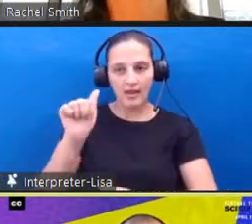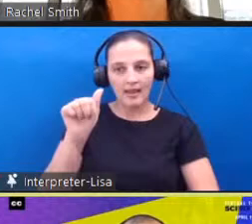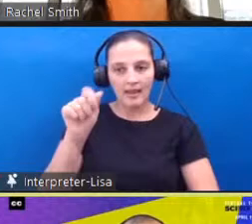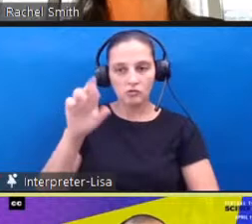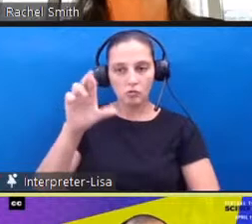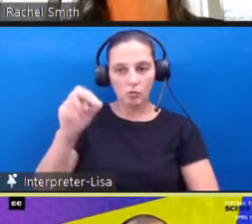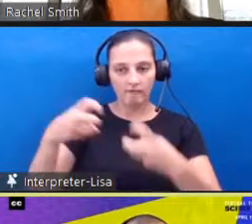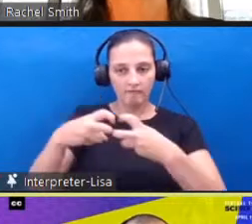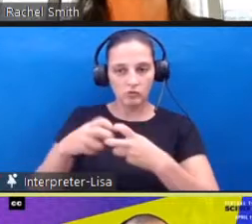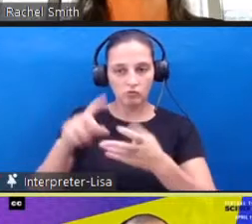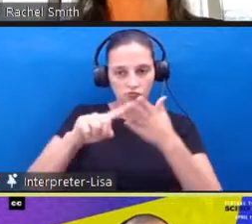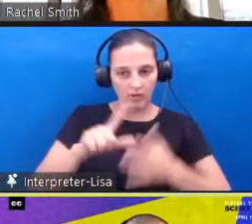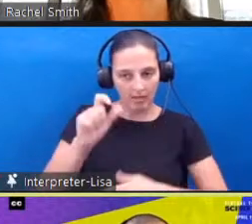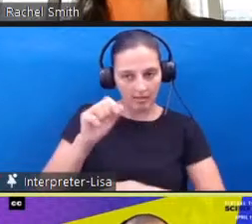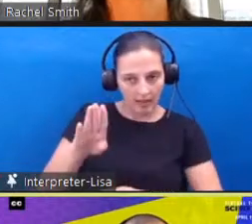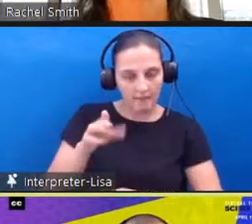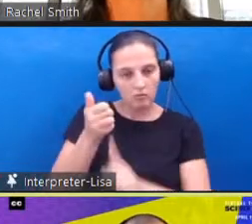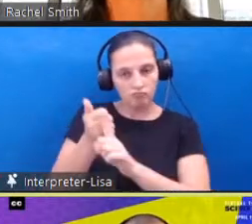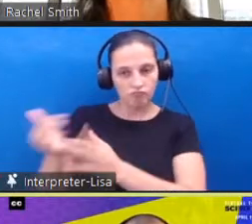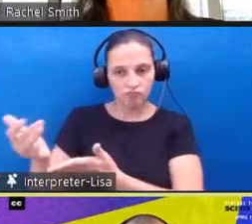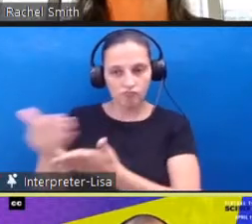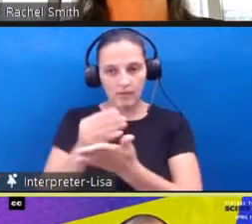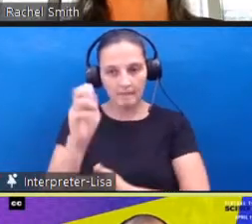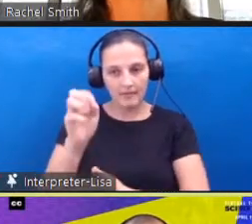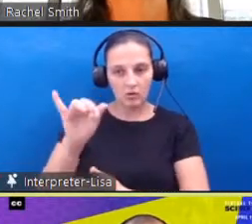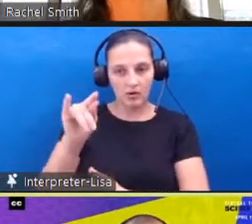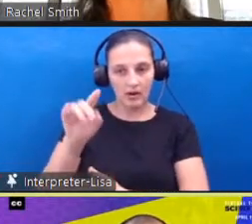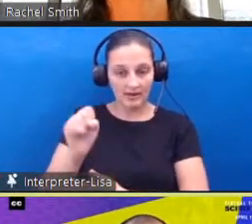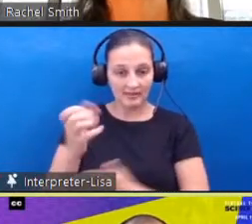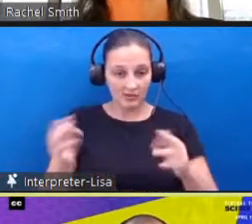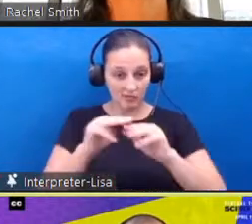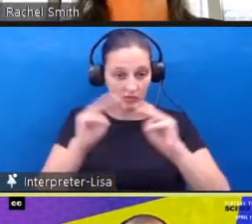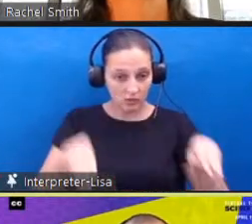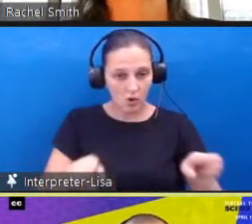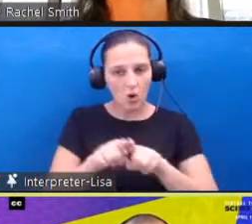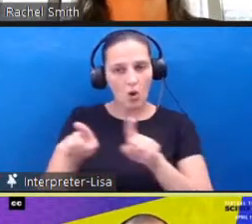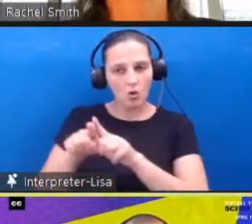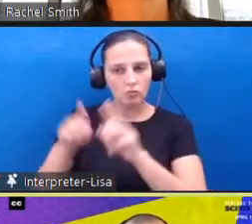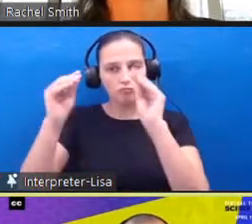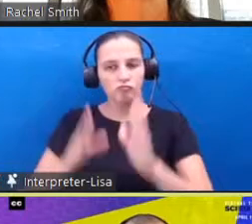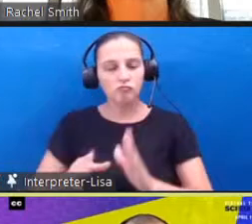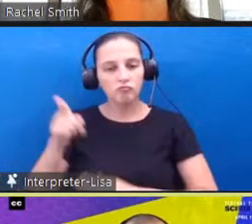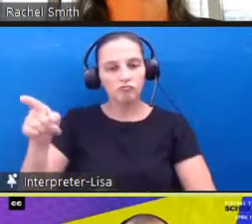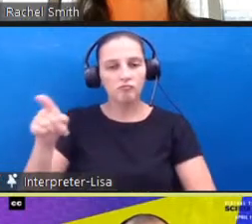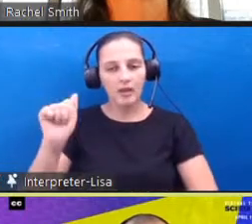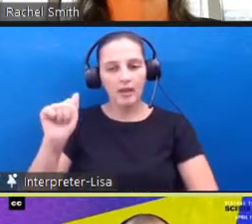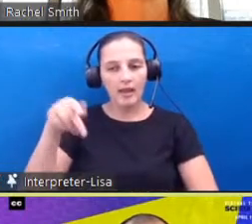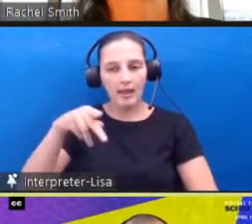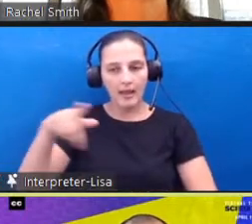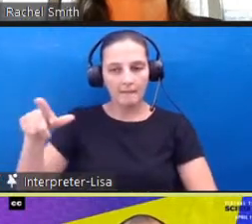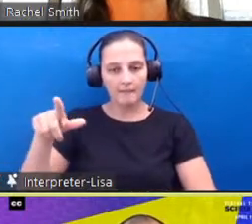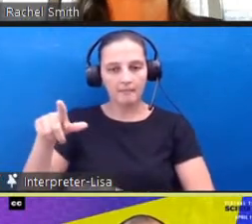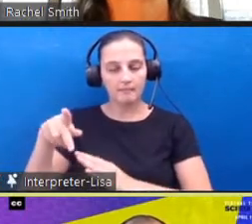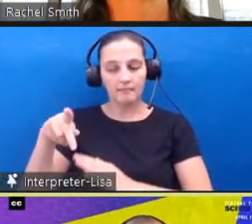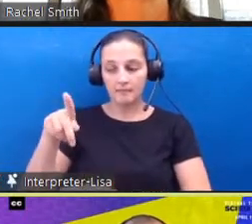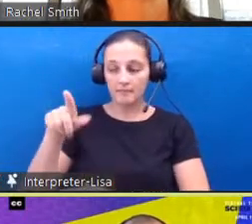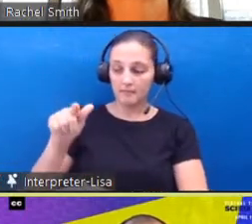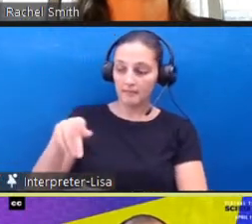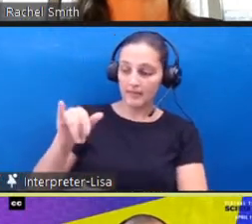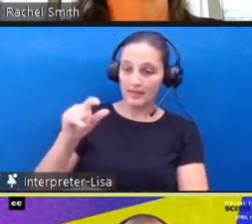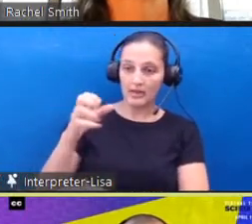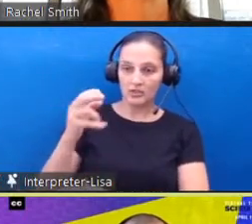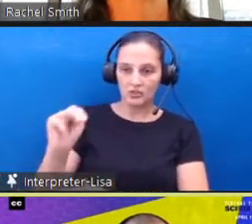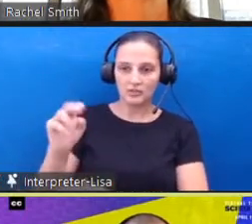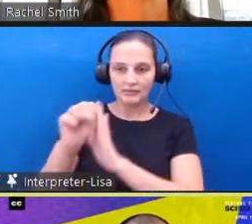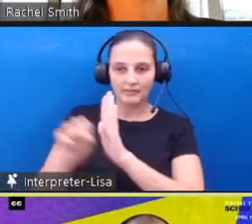Lab and curator of meteorites at the museum. She's also the associate professor at Appalachian State University, and she's going to take